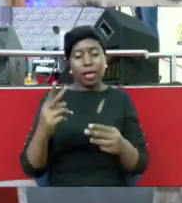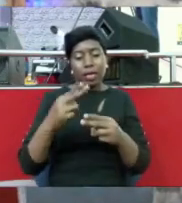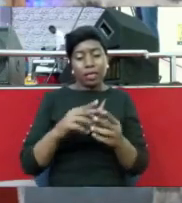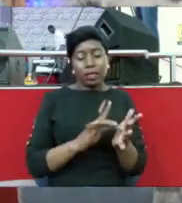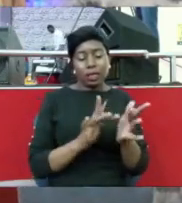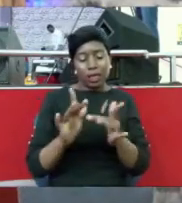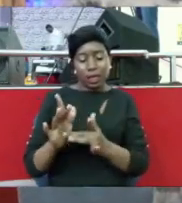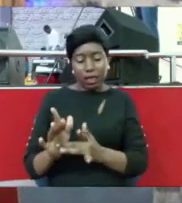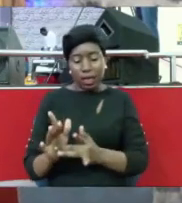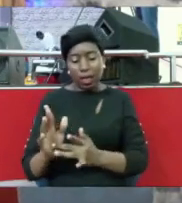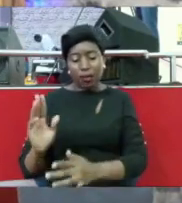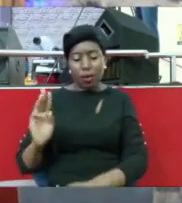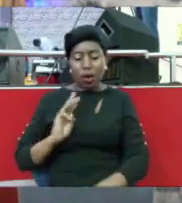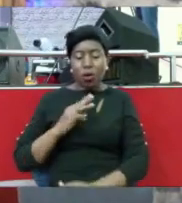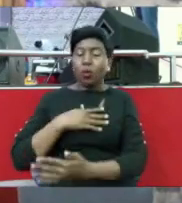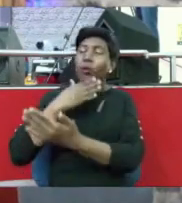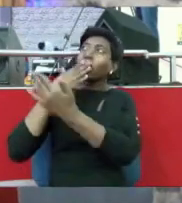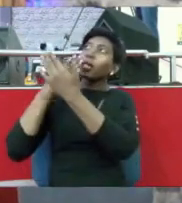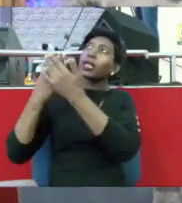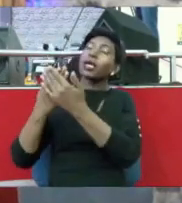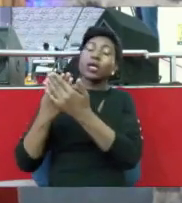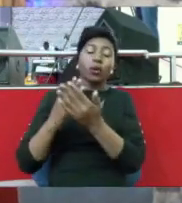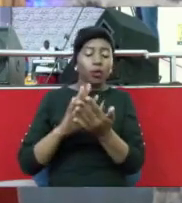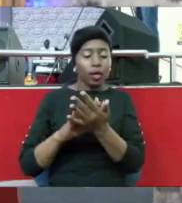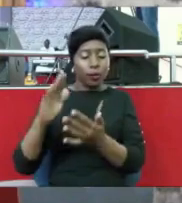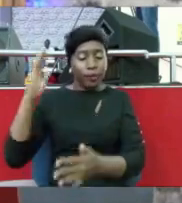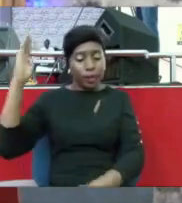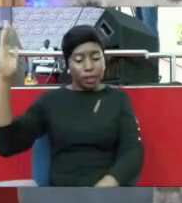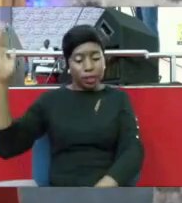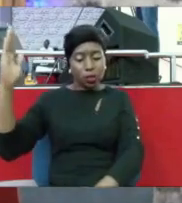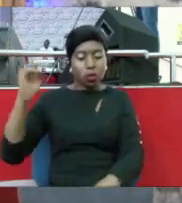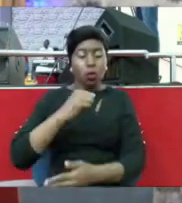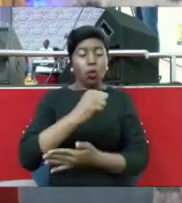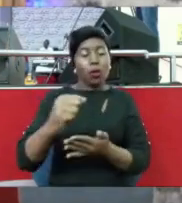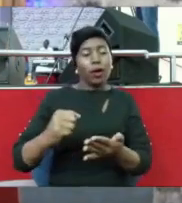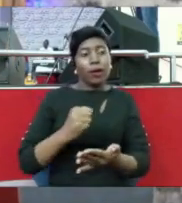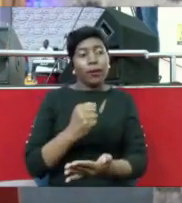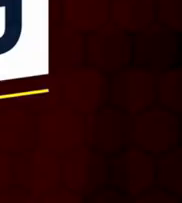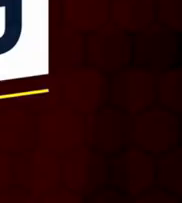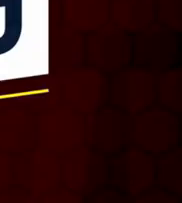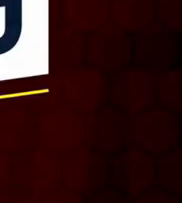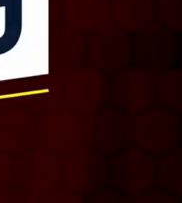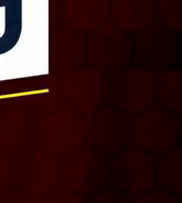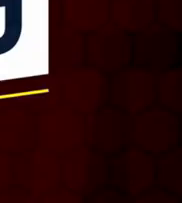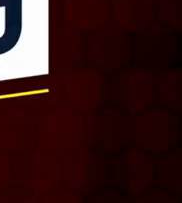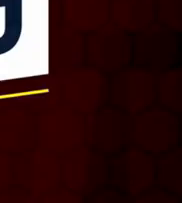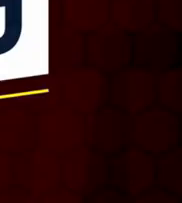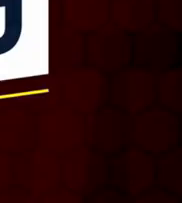Yesu. We want to thank you and to give you praise. Tunataka kushukuru na kukuabudu. Amen. Amen.